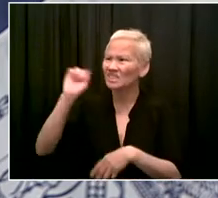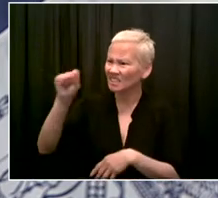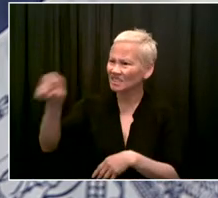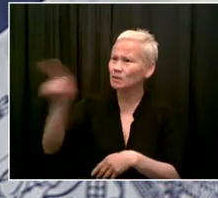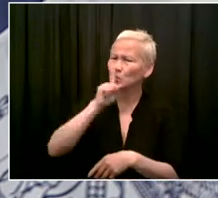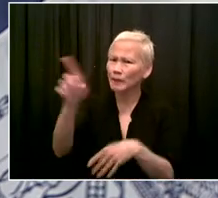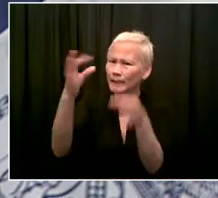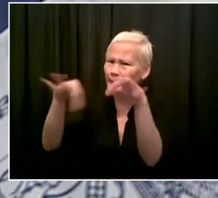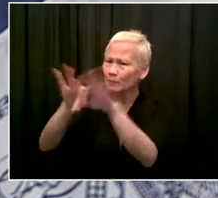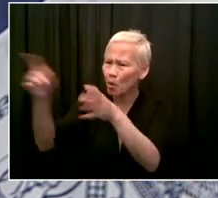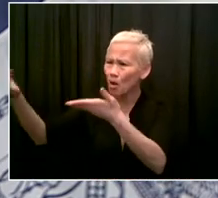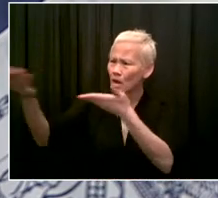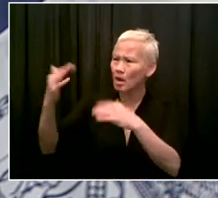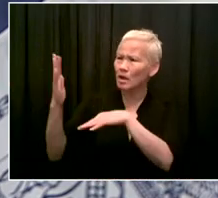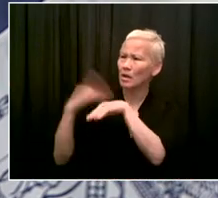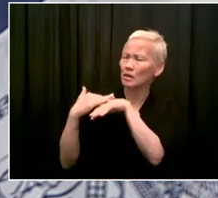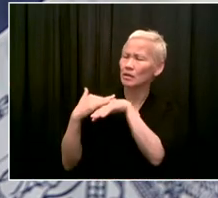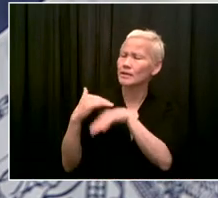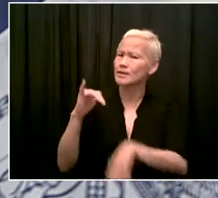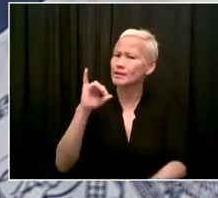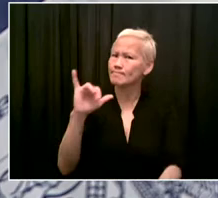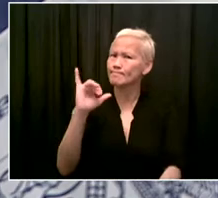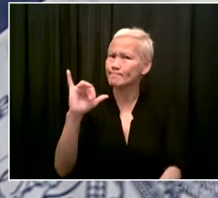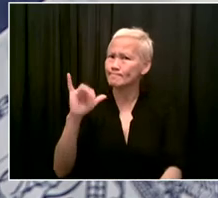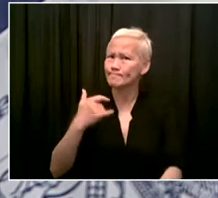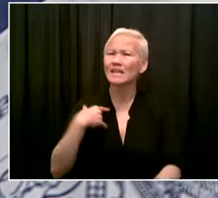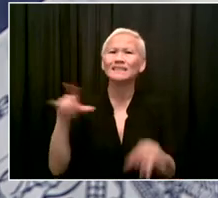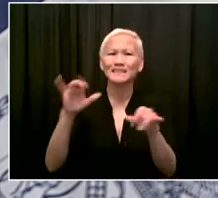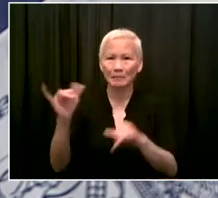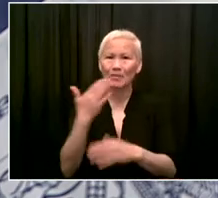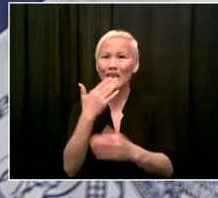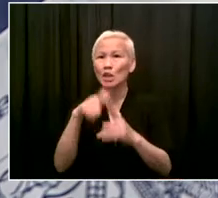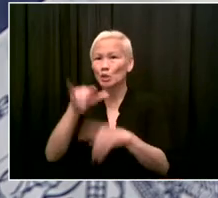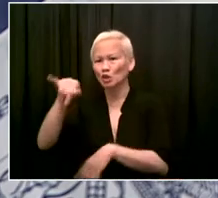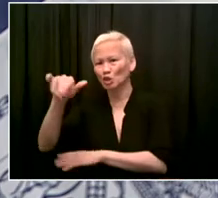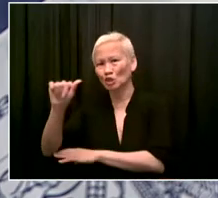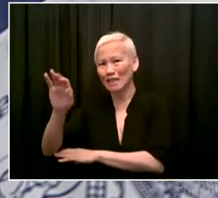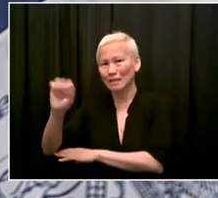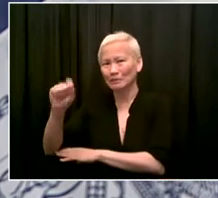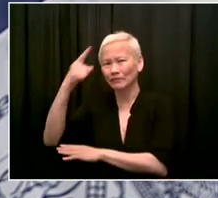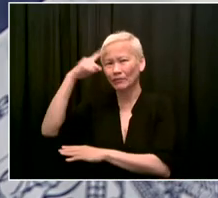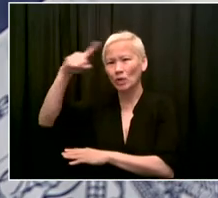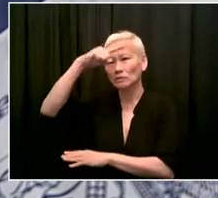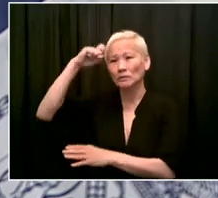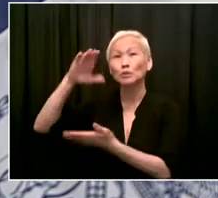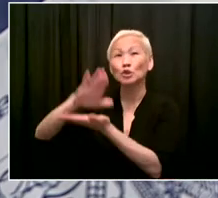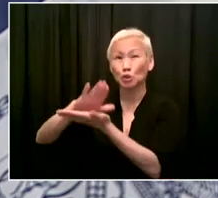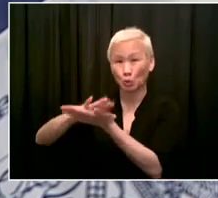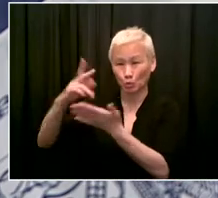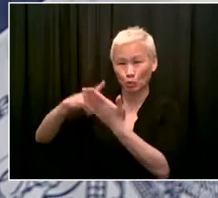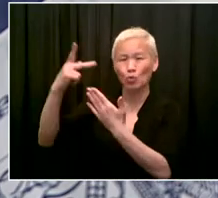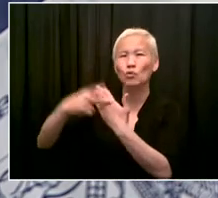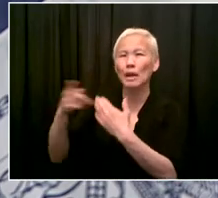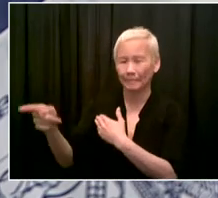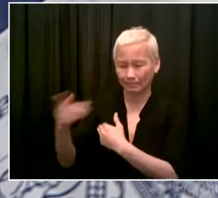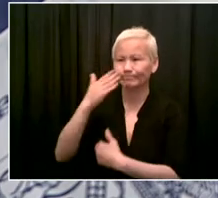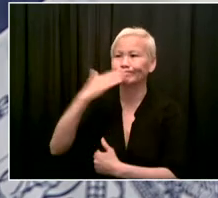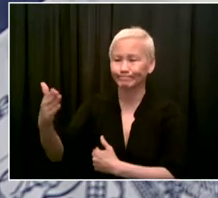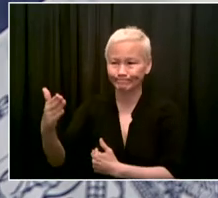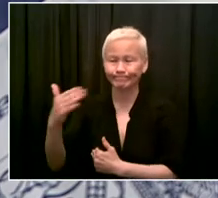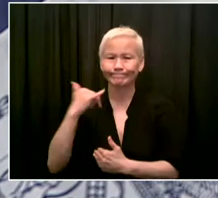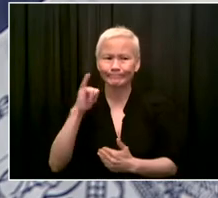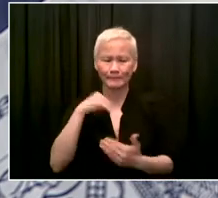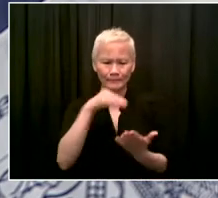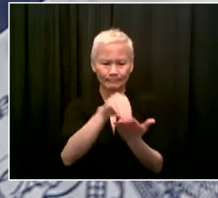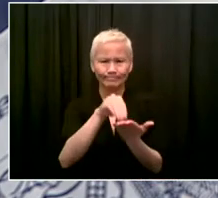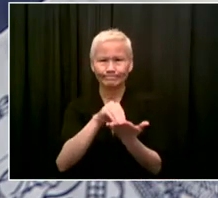issue around summer rising. We are constantly working to address the issues of this huge, complex city. And sometimes it is a journalist who says, hey, here's